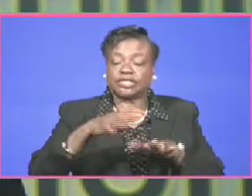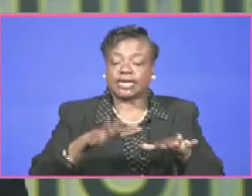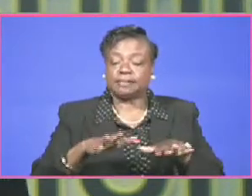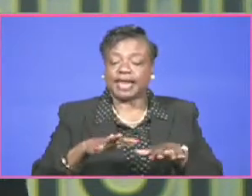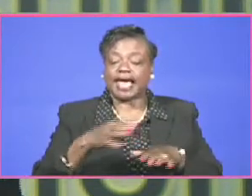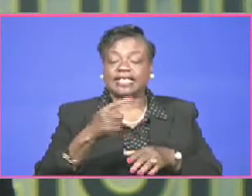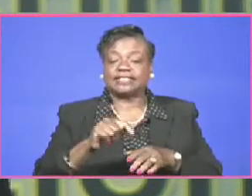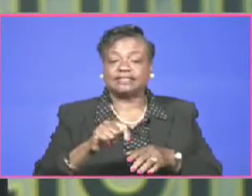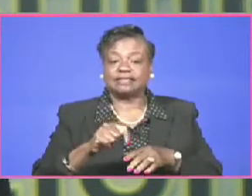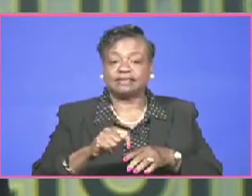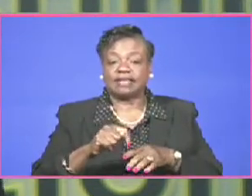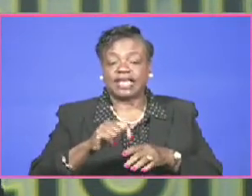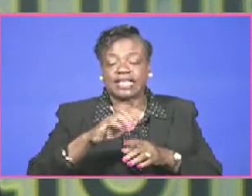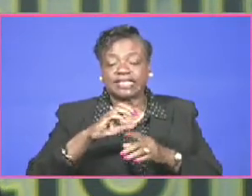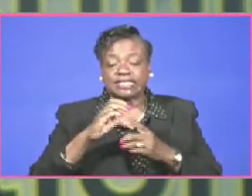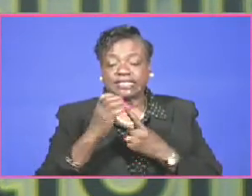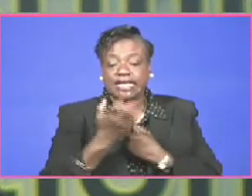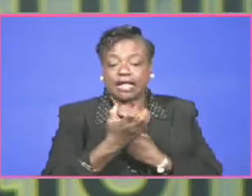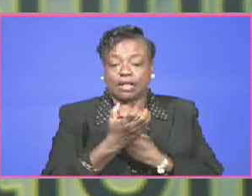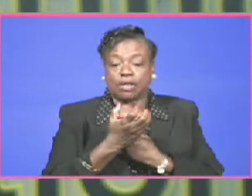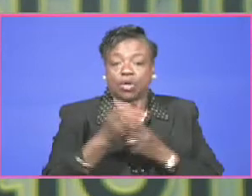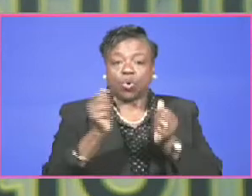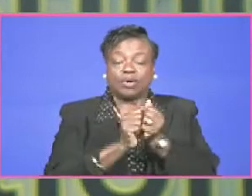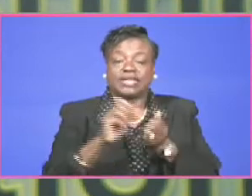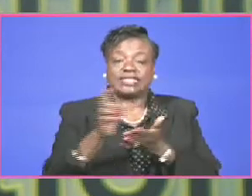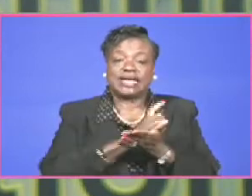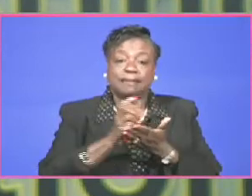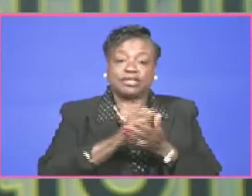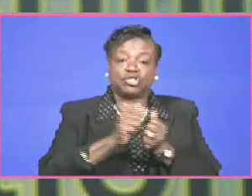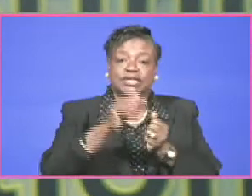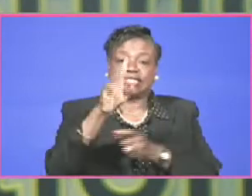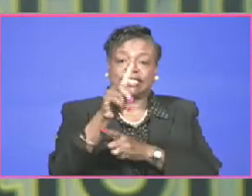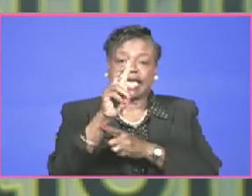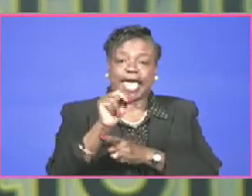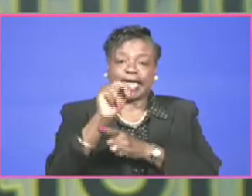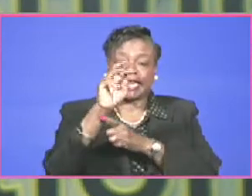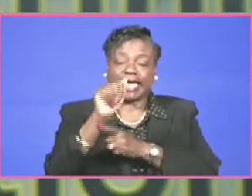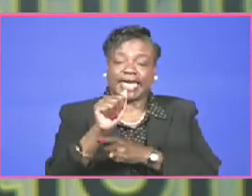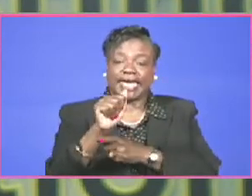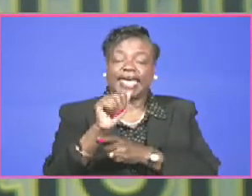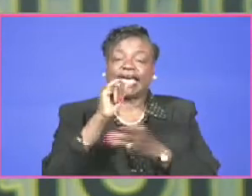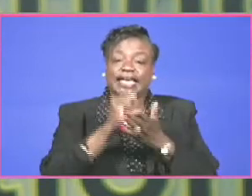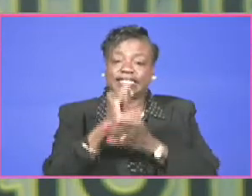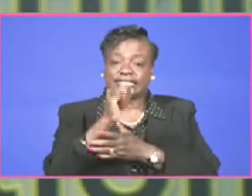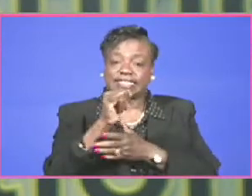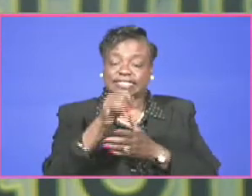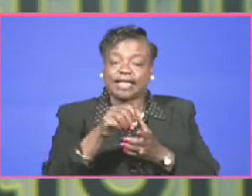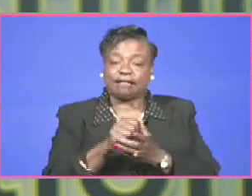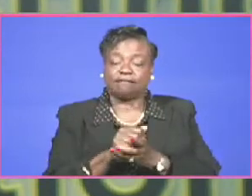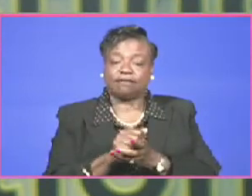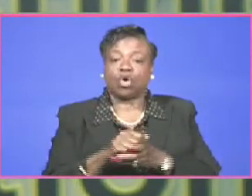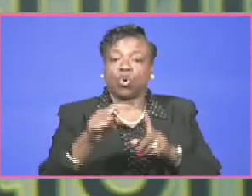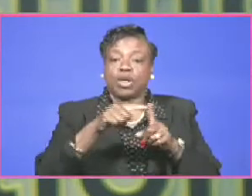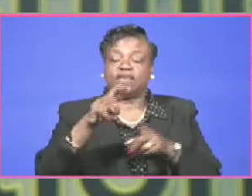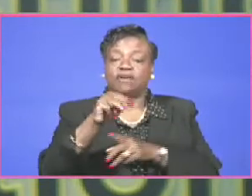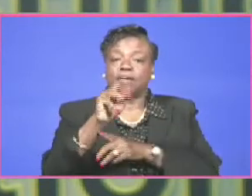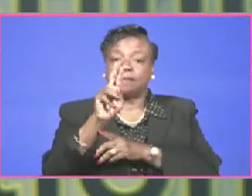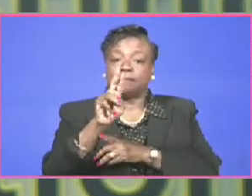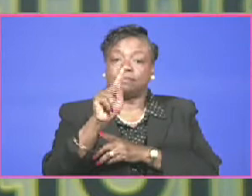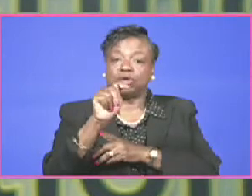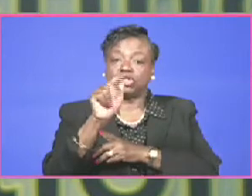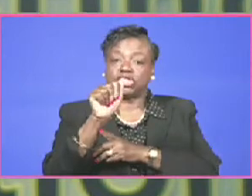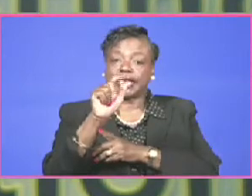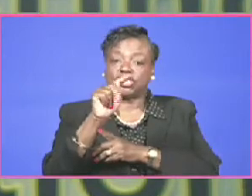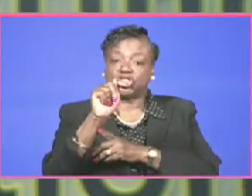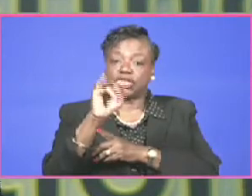against damage to the DNA itself. So when you have a mutation in that, then the cell is unable